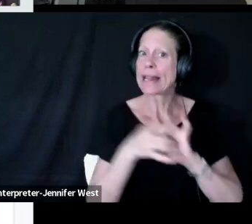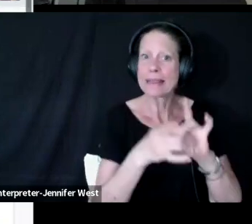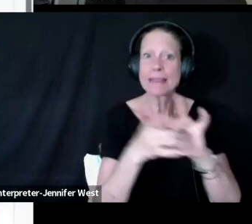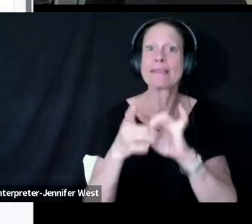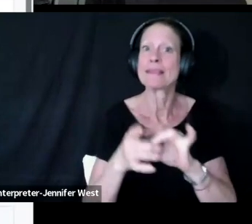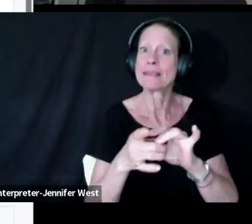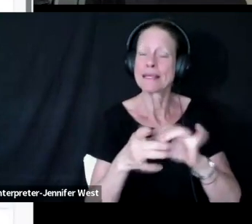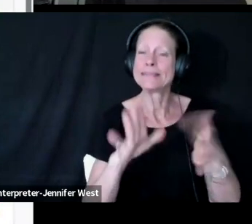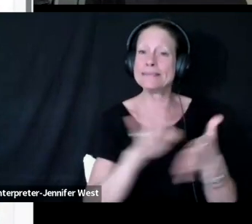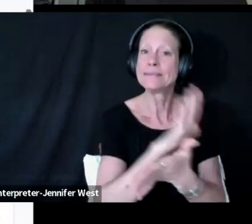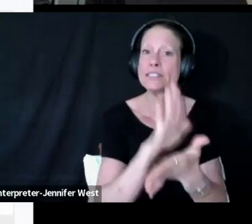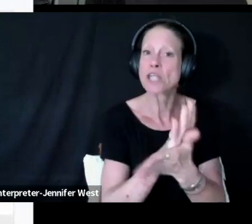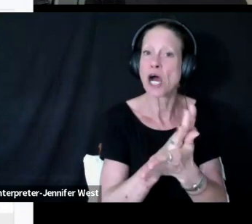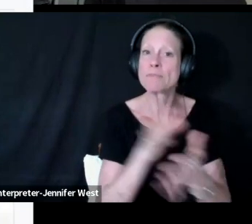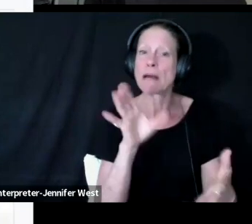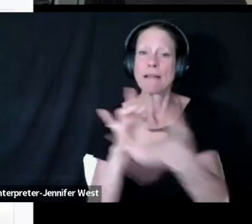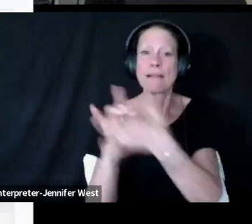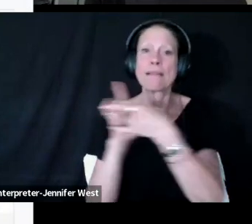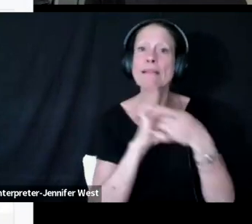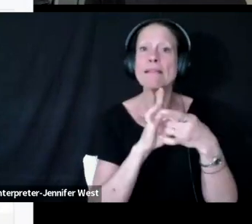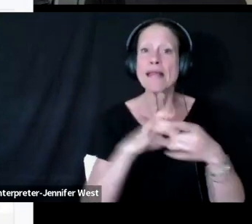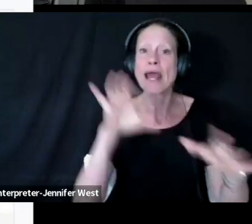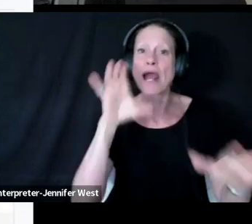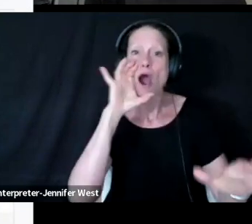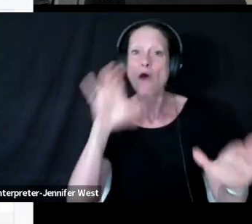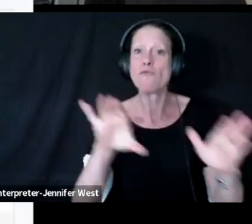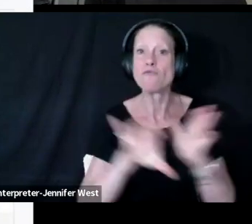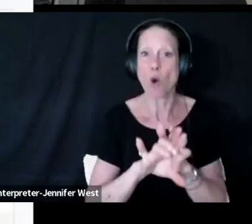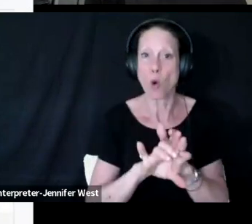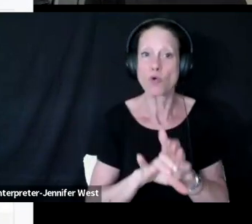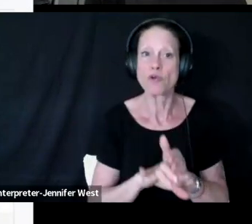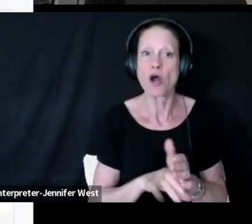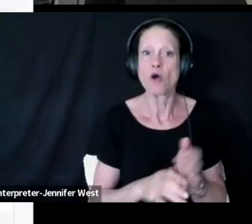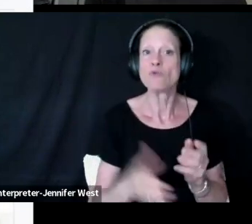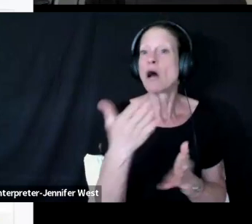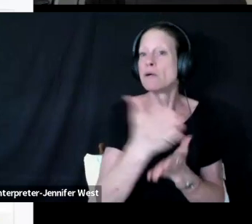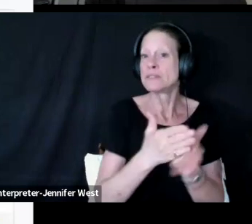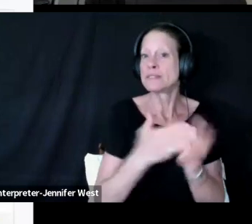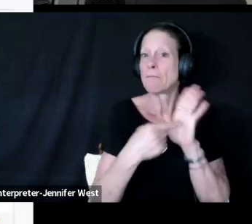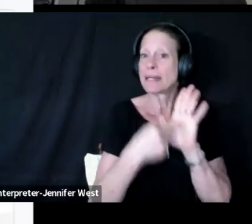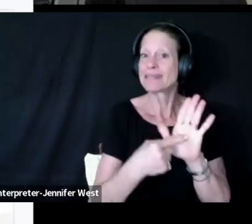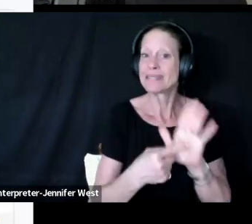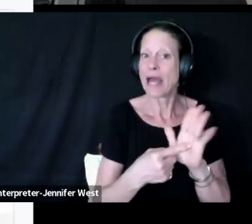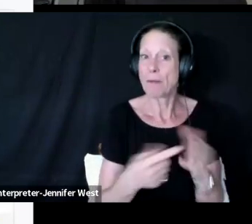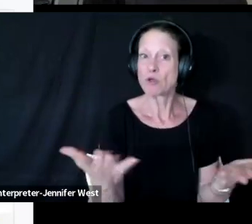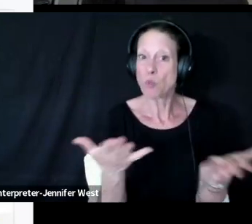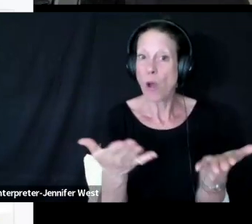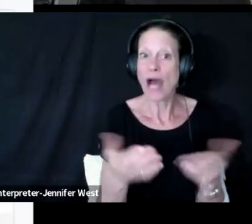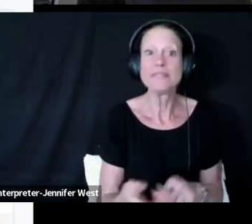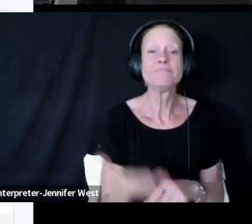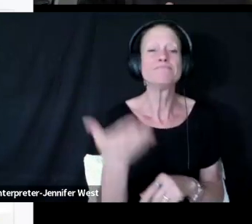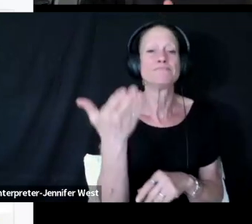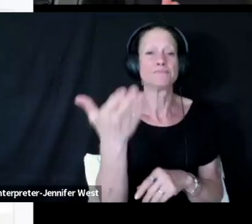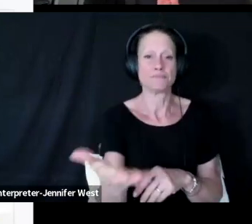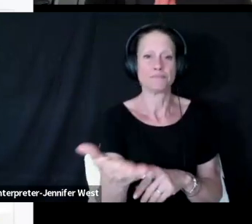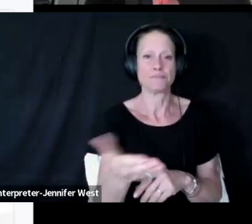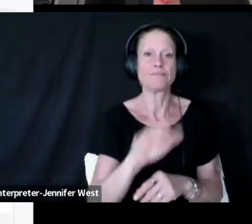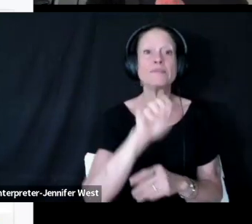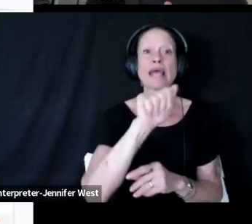also add them over here. Here are some examples of those. You can click main category and put them in alphabetical